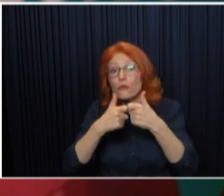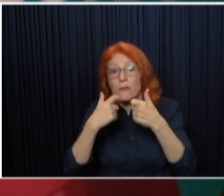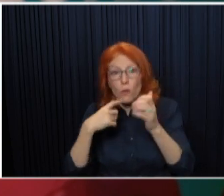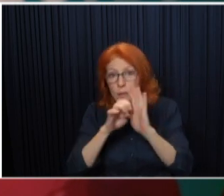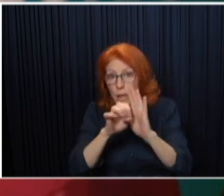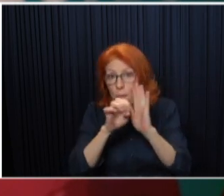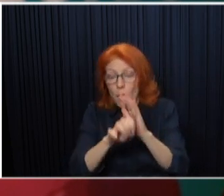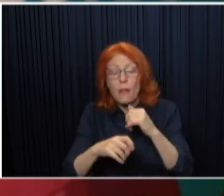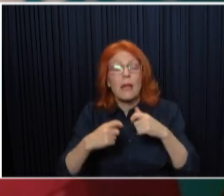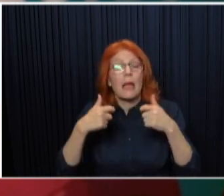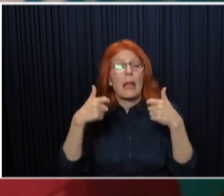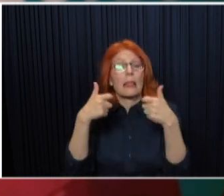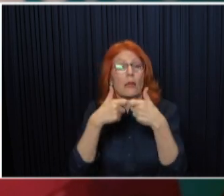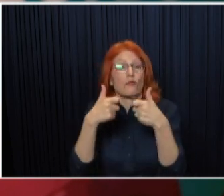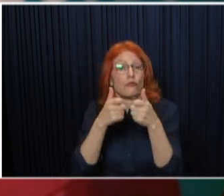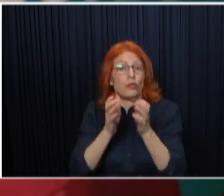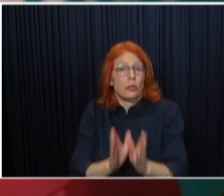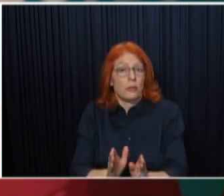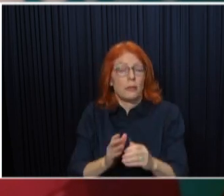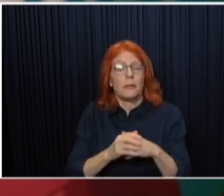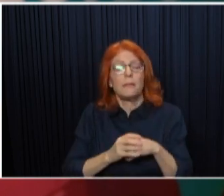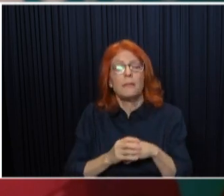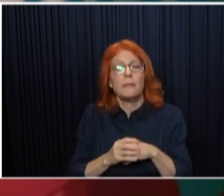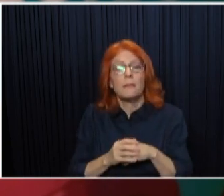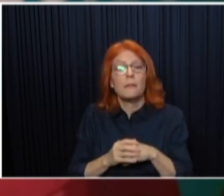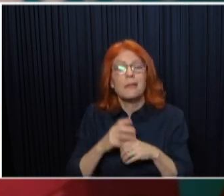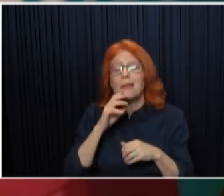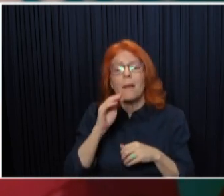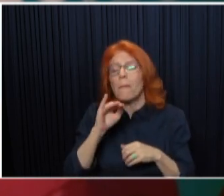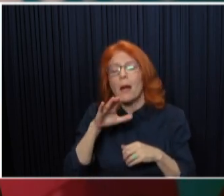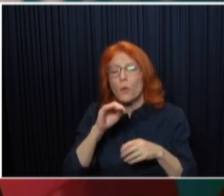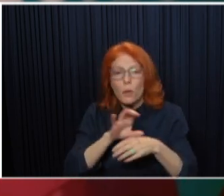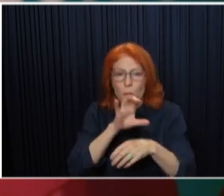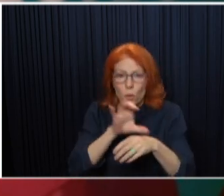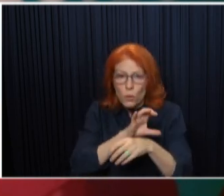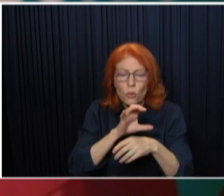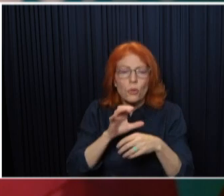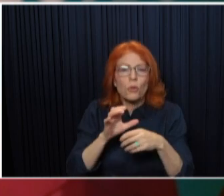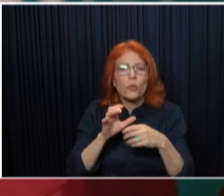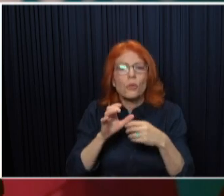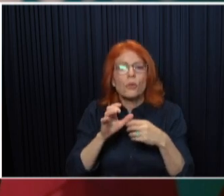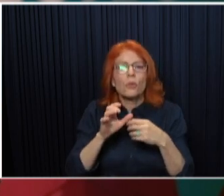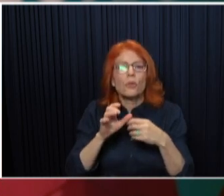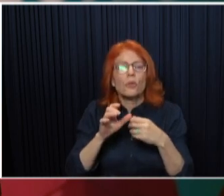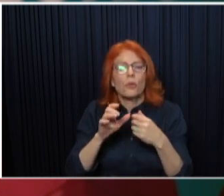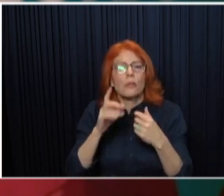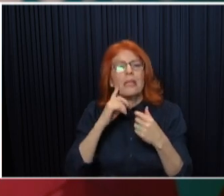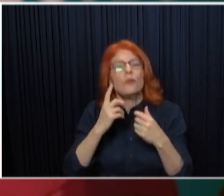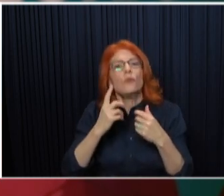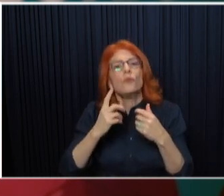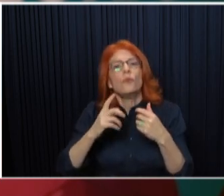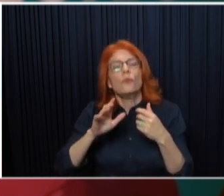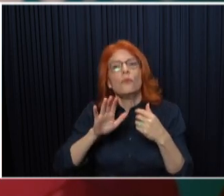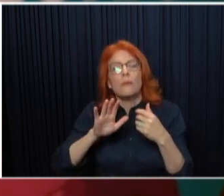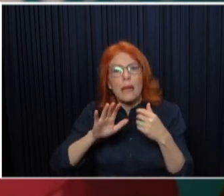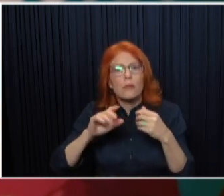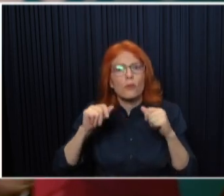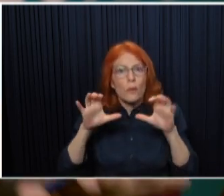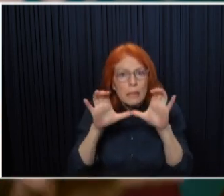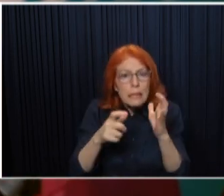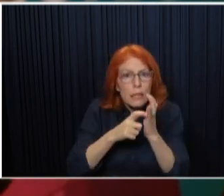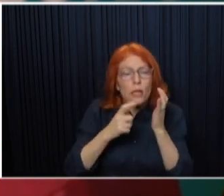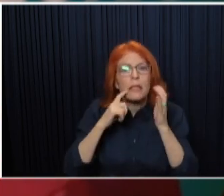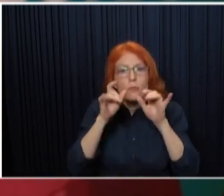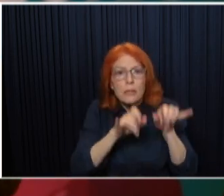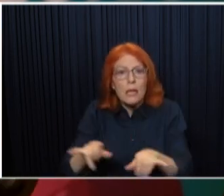Big electricians, not microcomputers or things like that, so that they can actually say that they can